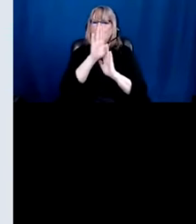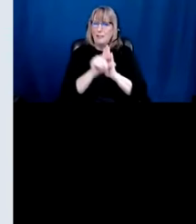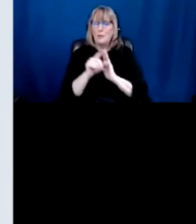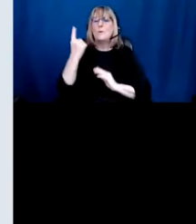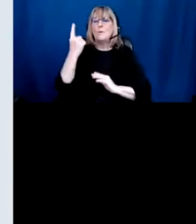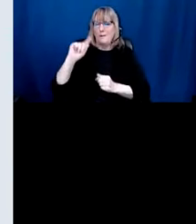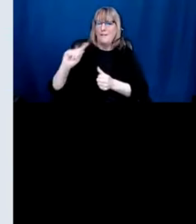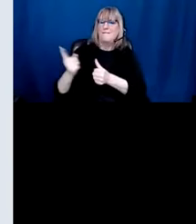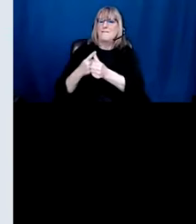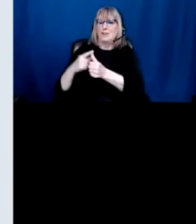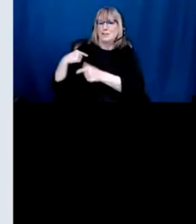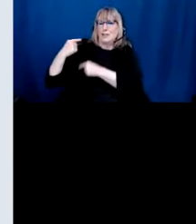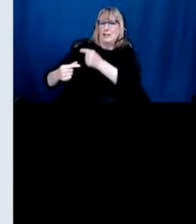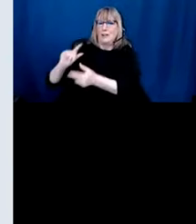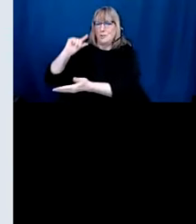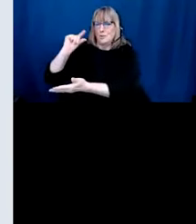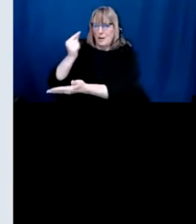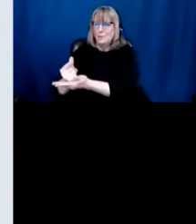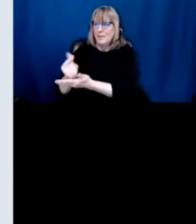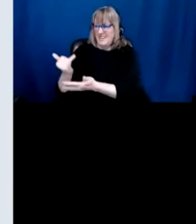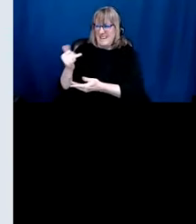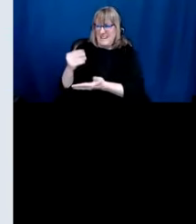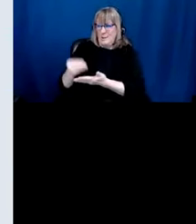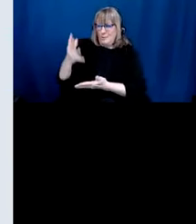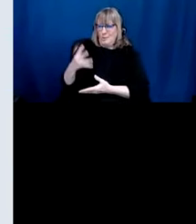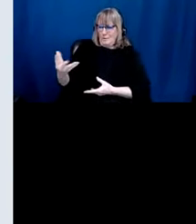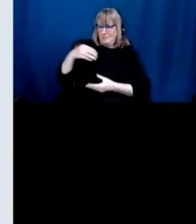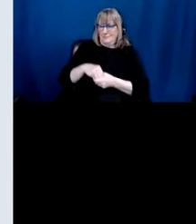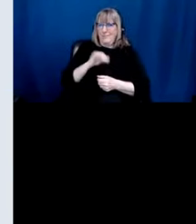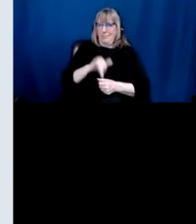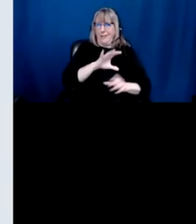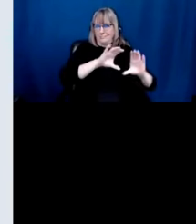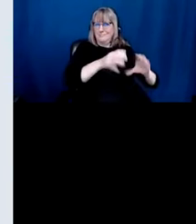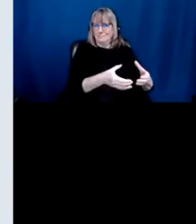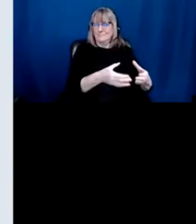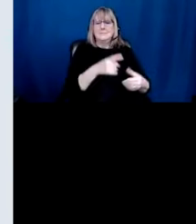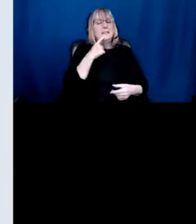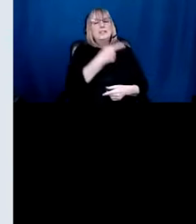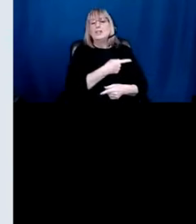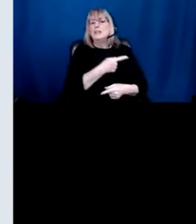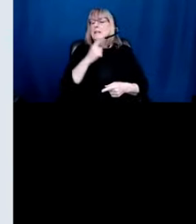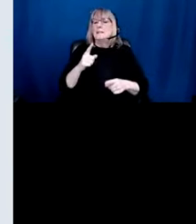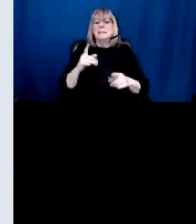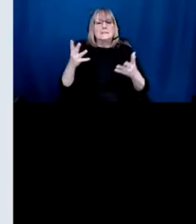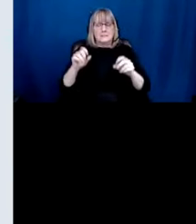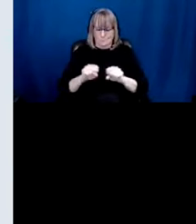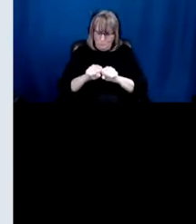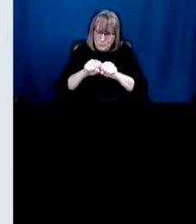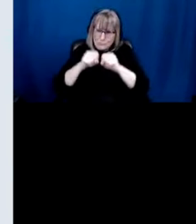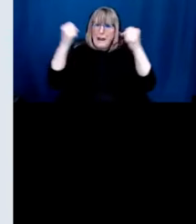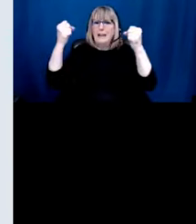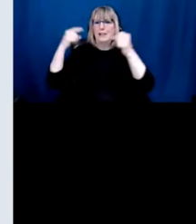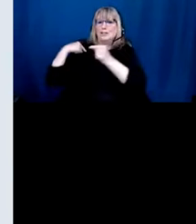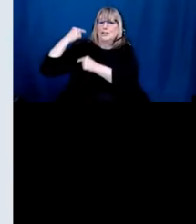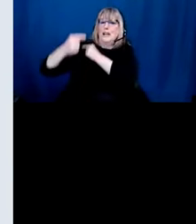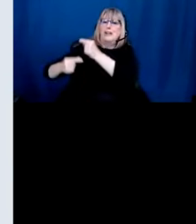first-generation graduates and a student within the cohort. She says that she's breaking Uno de generational. los estudiantes